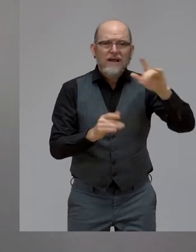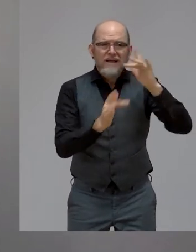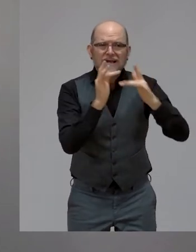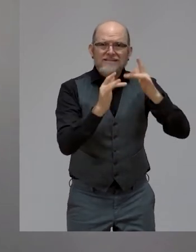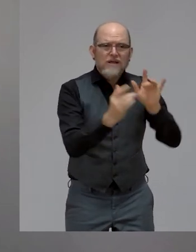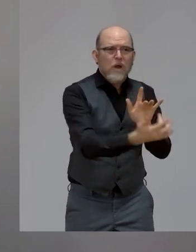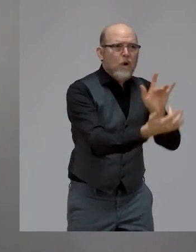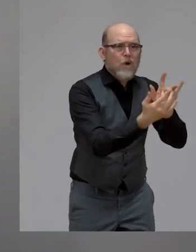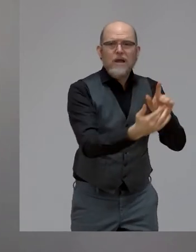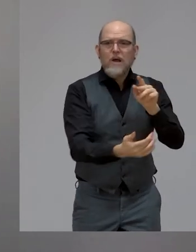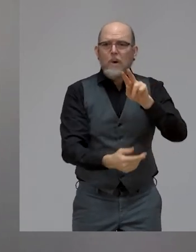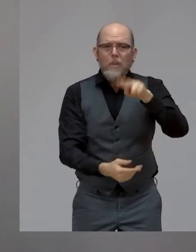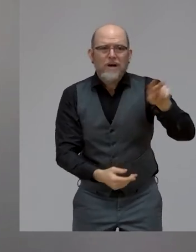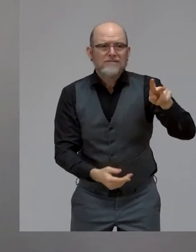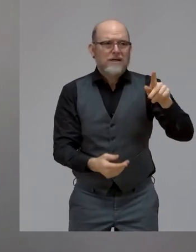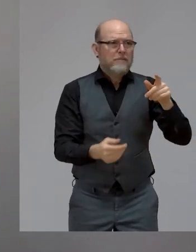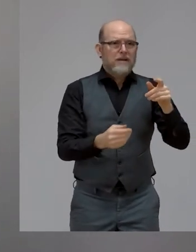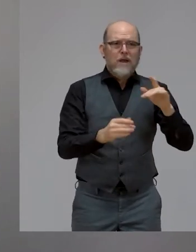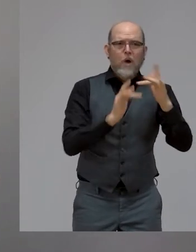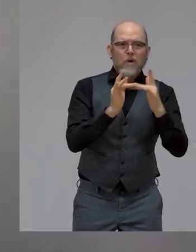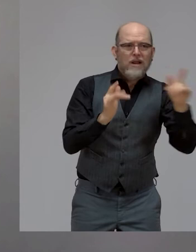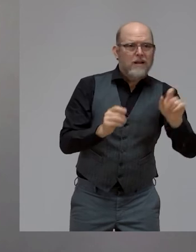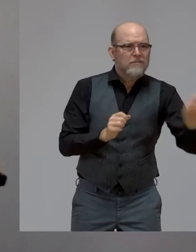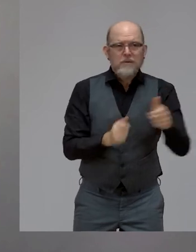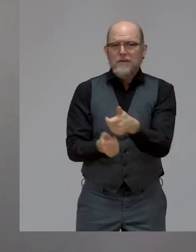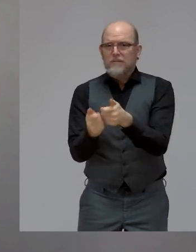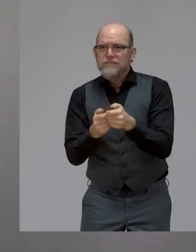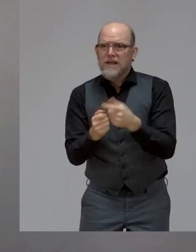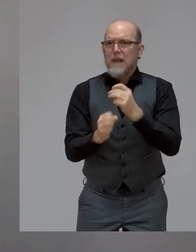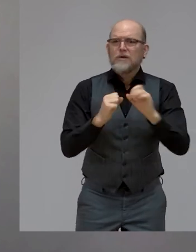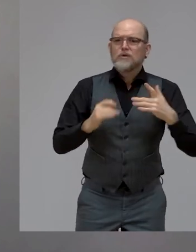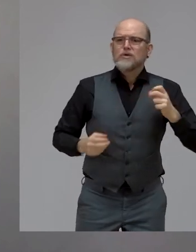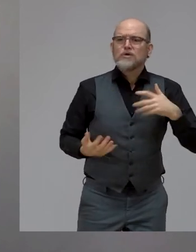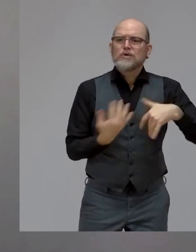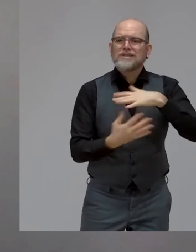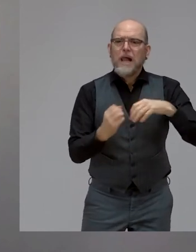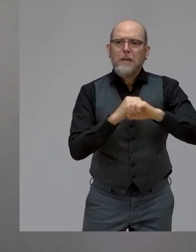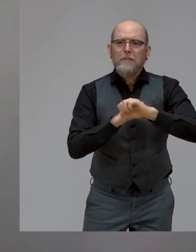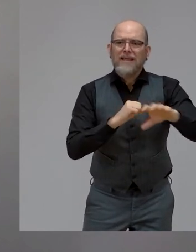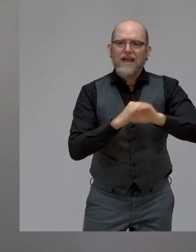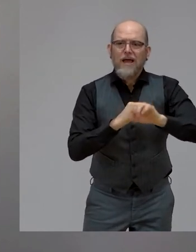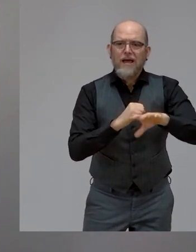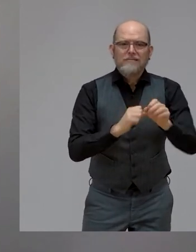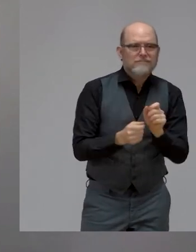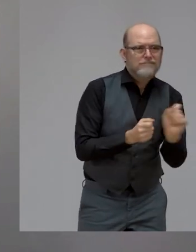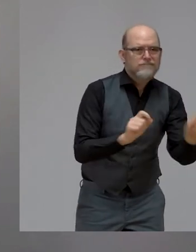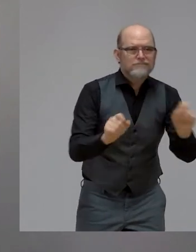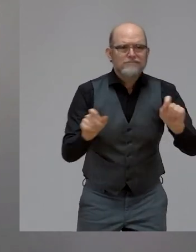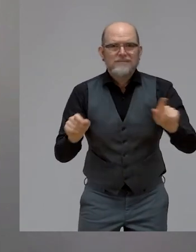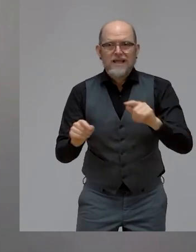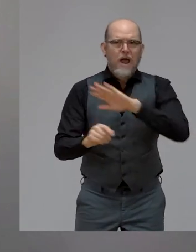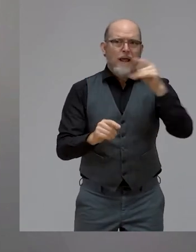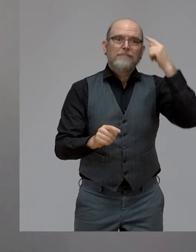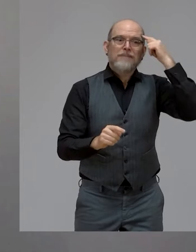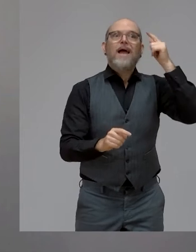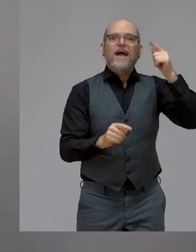message, on social media, just to connect, because that's what we'd be doing. And for all of you right now, put